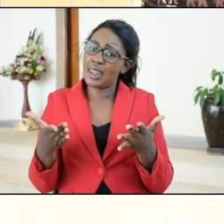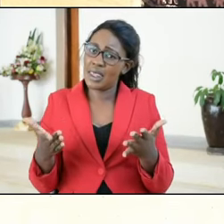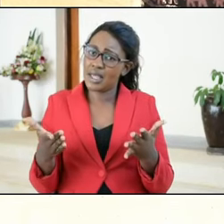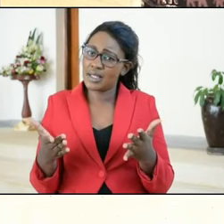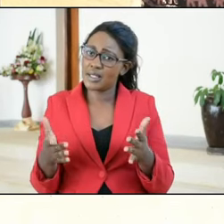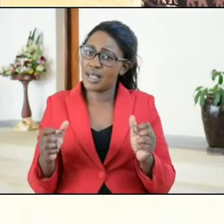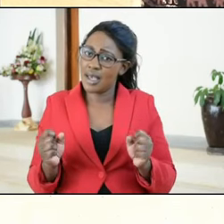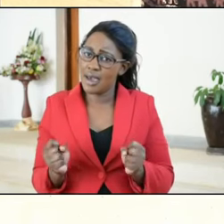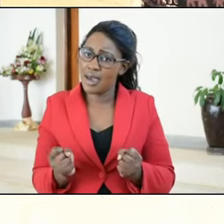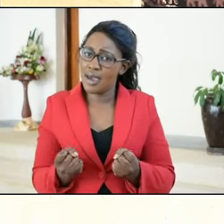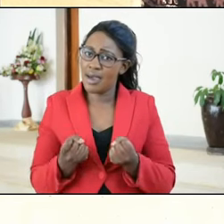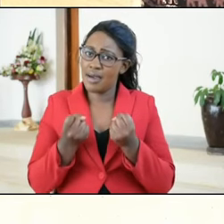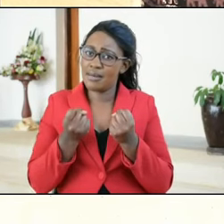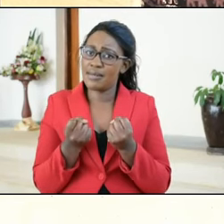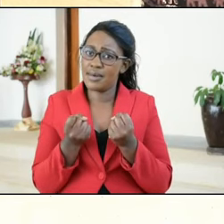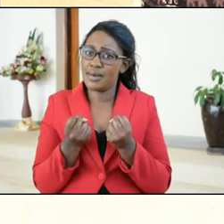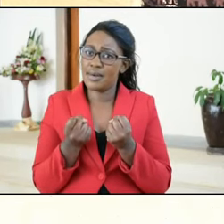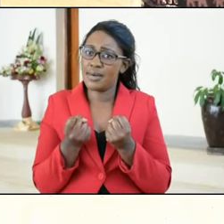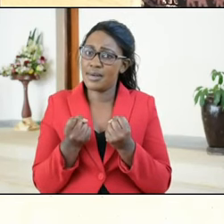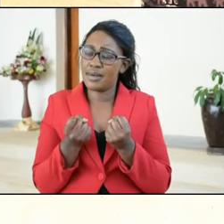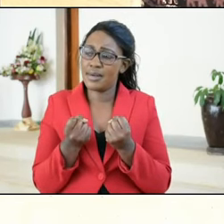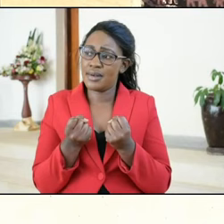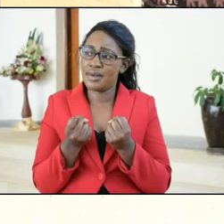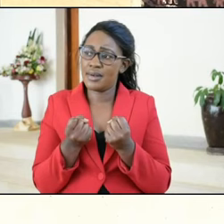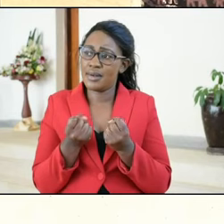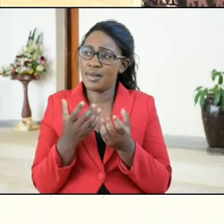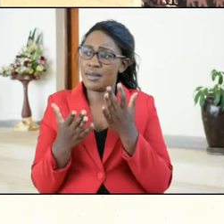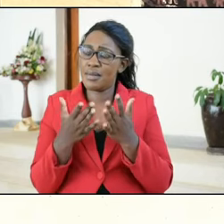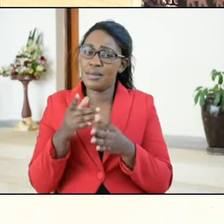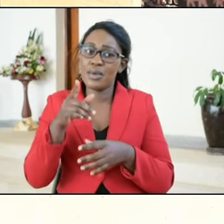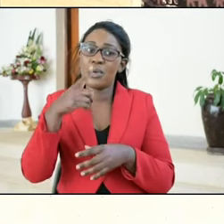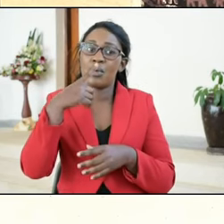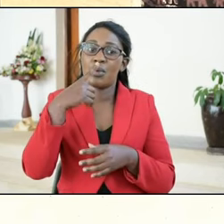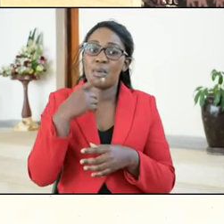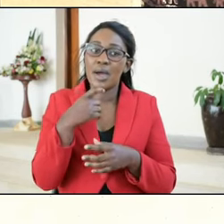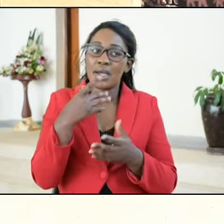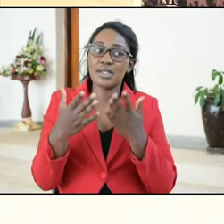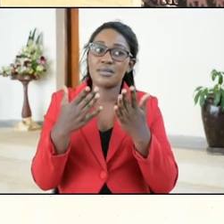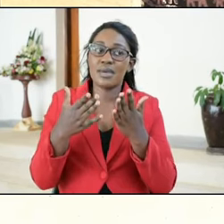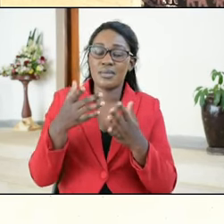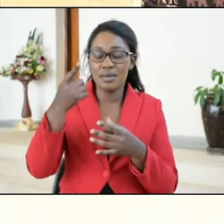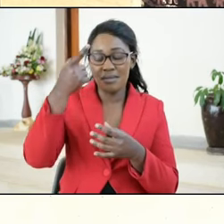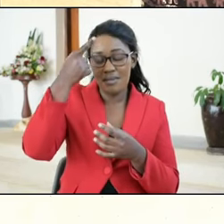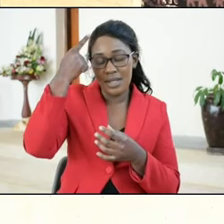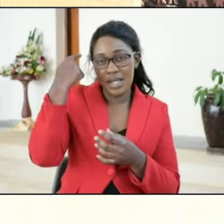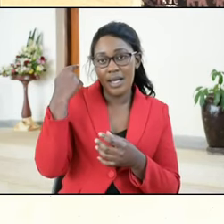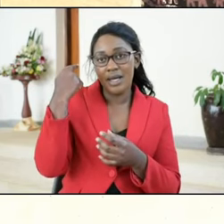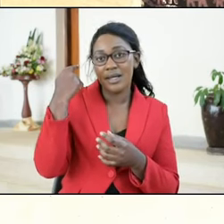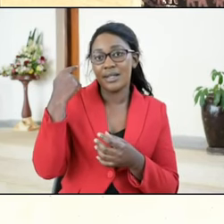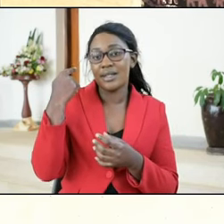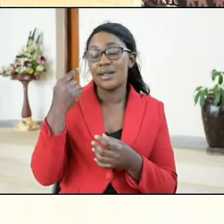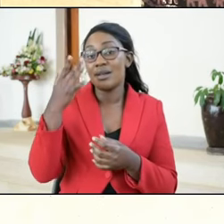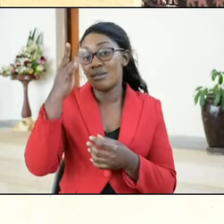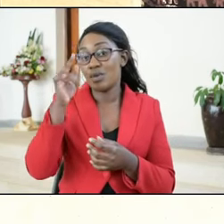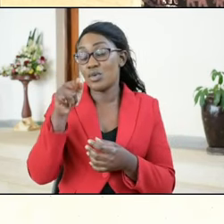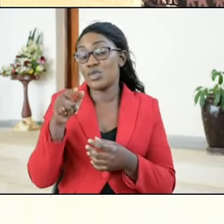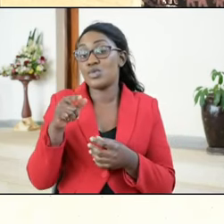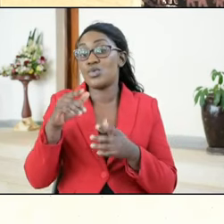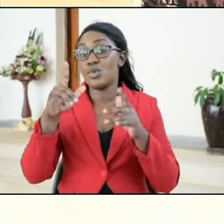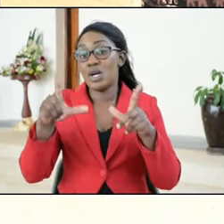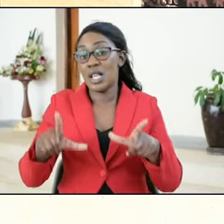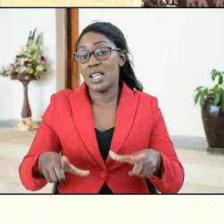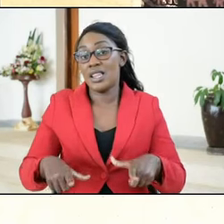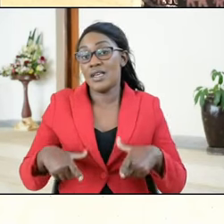happens to human beings, like you have said, whether you're white or black or any color, because you live. There